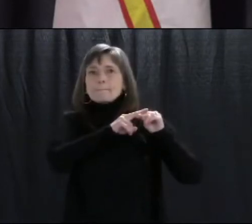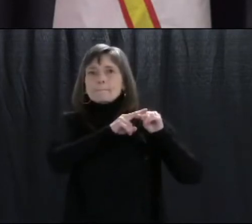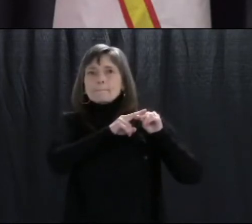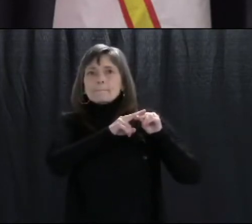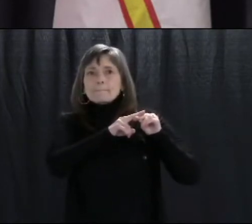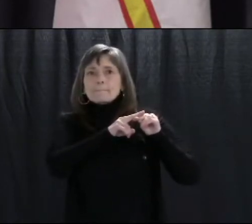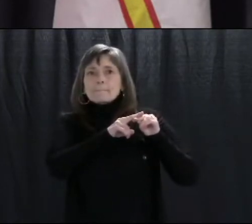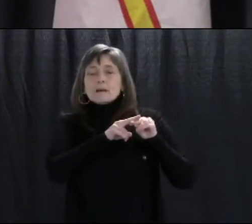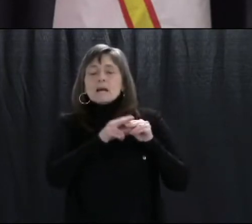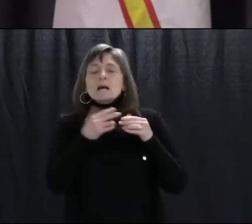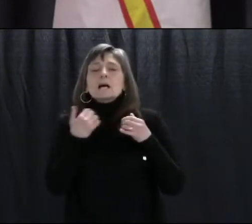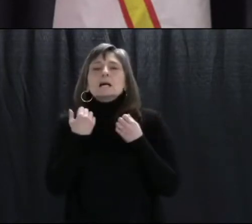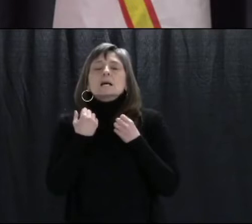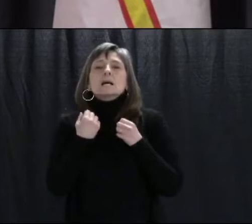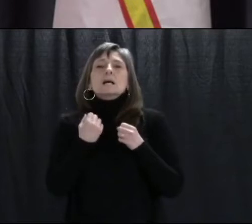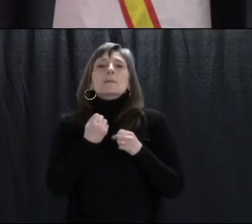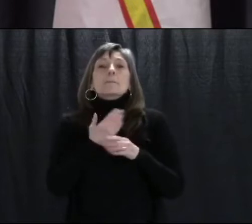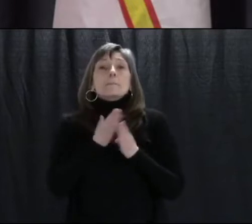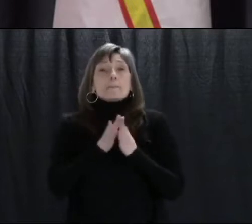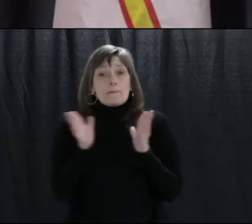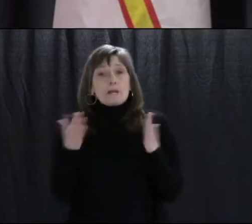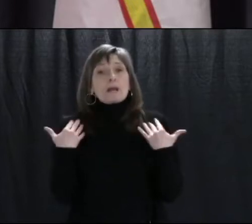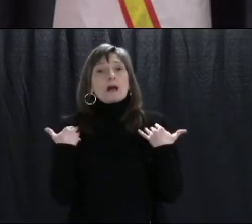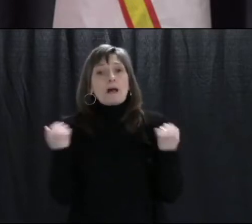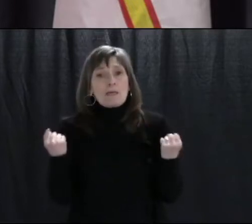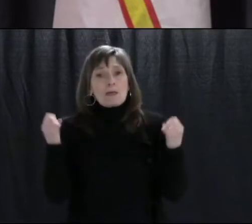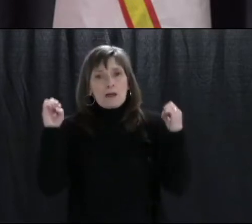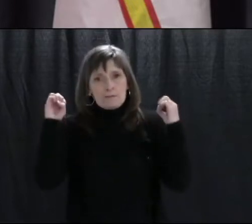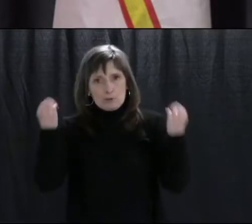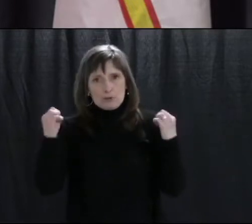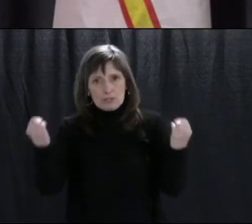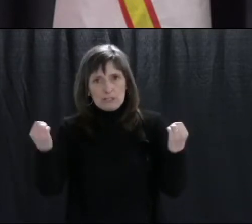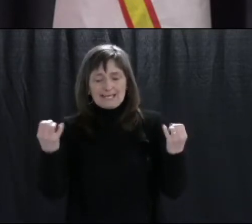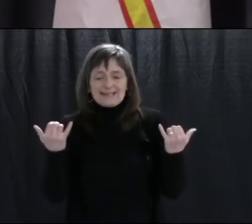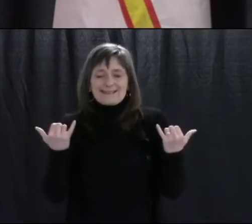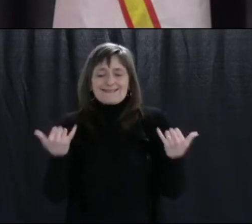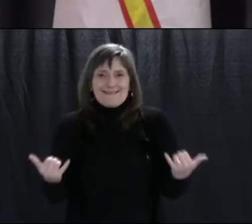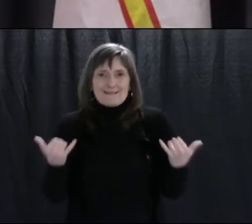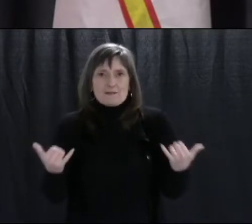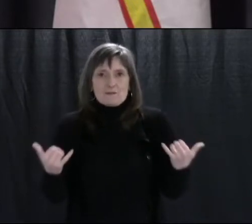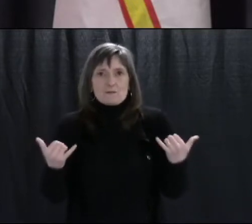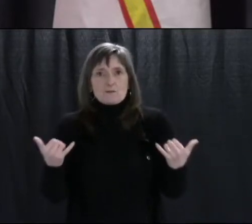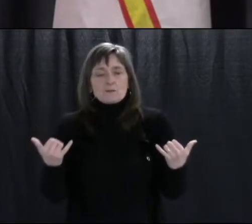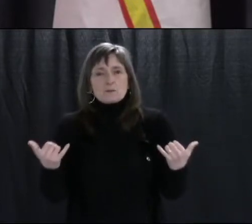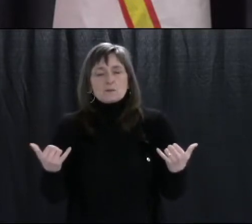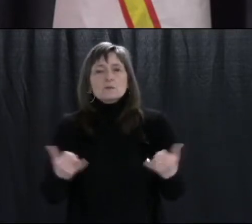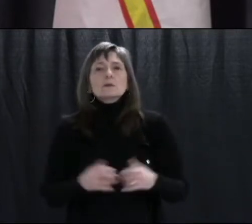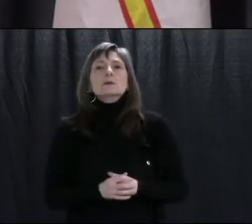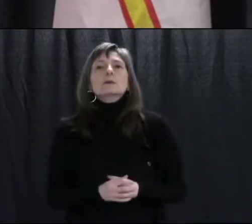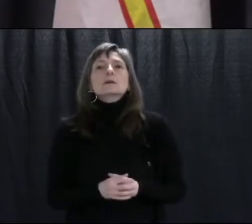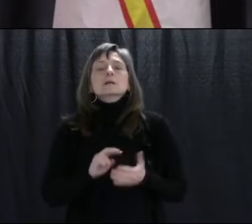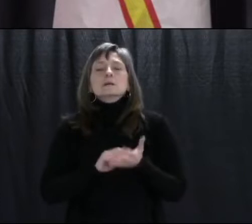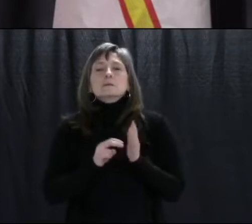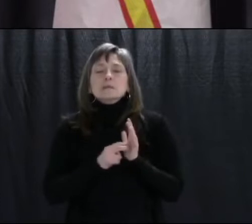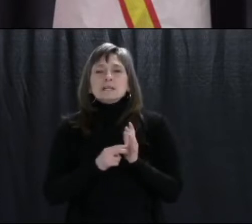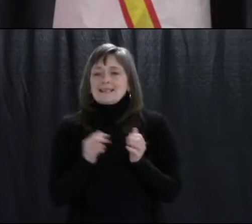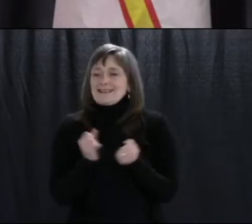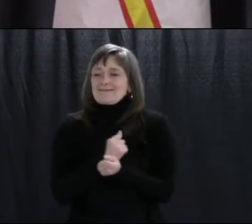public health state of emergency. We can take the necessary measures that we need and think